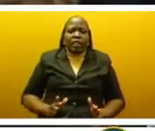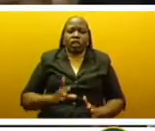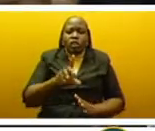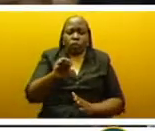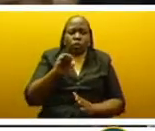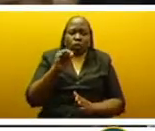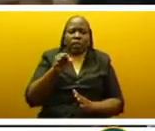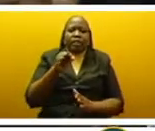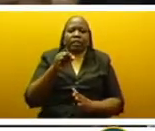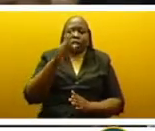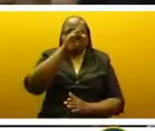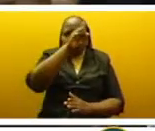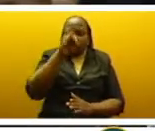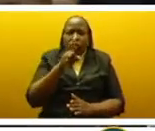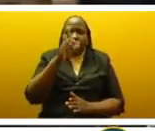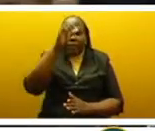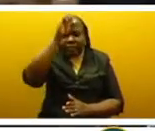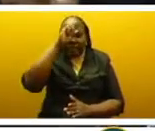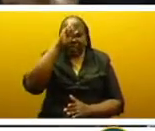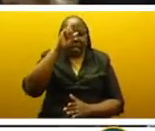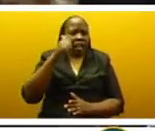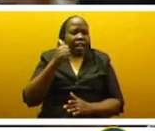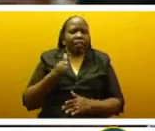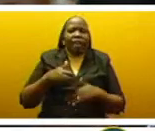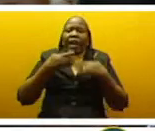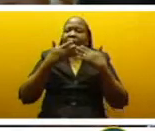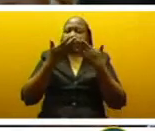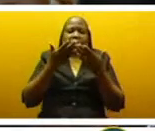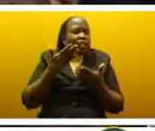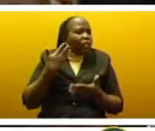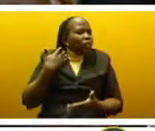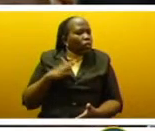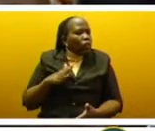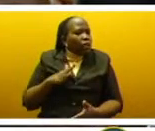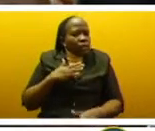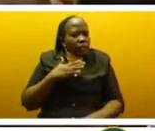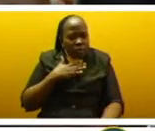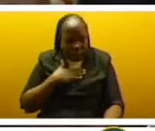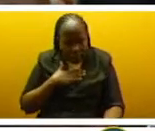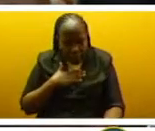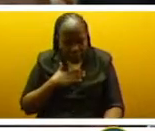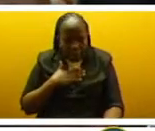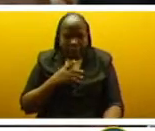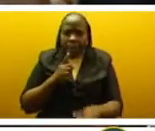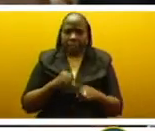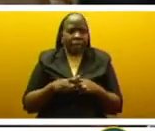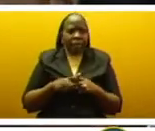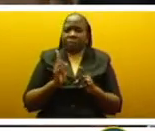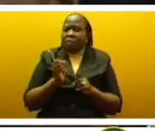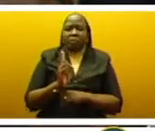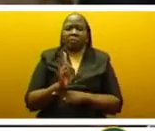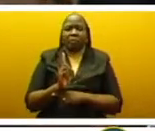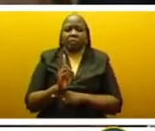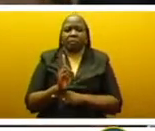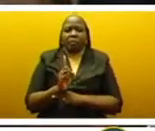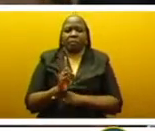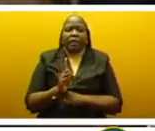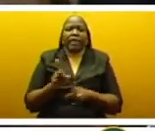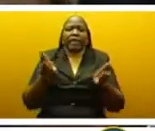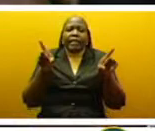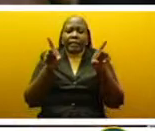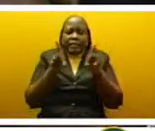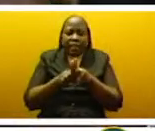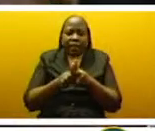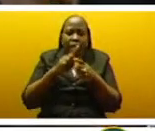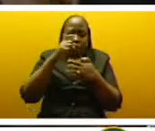didn't answer them. And I don't mean to be disrespectful or being facetious at all. As far as from